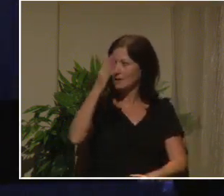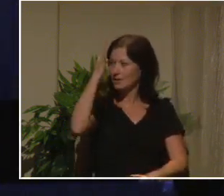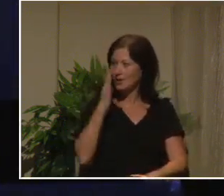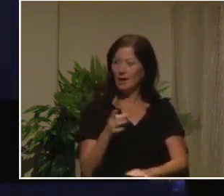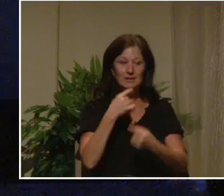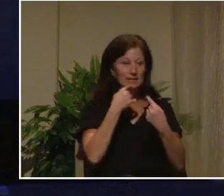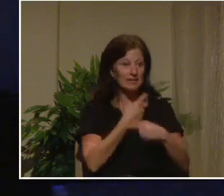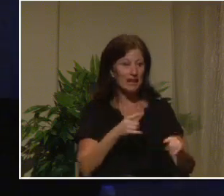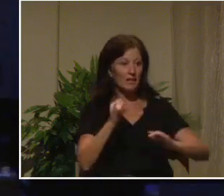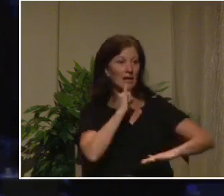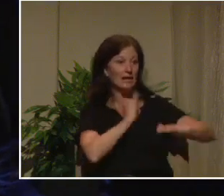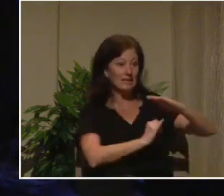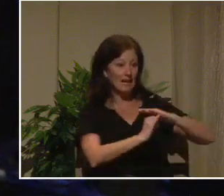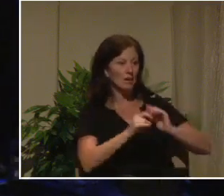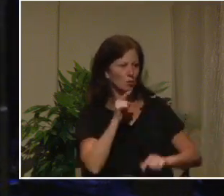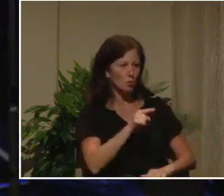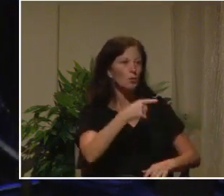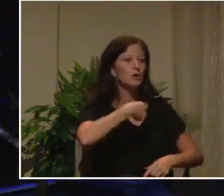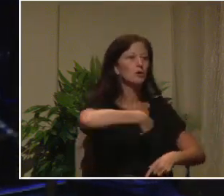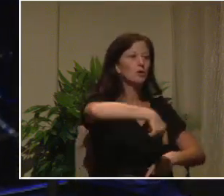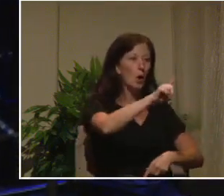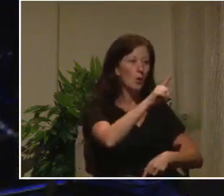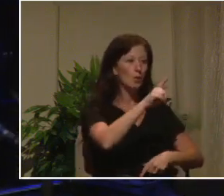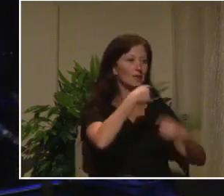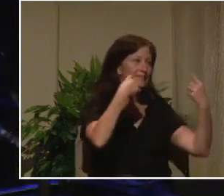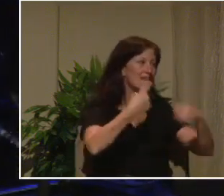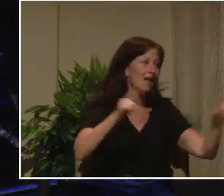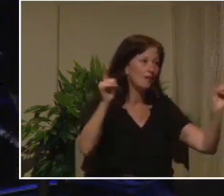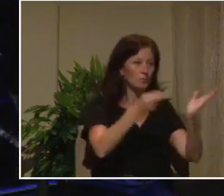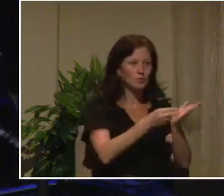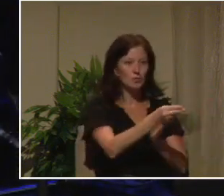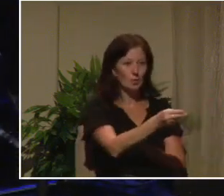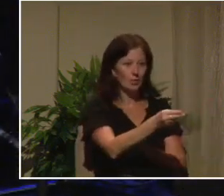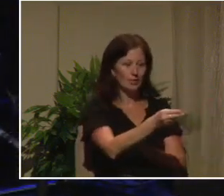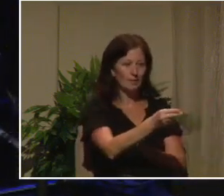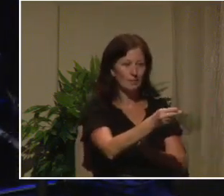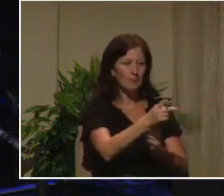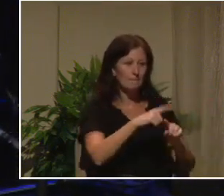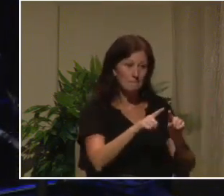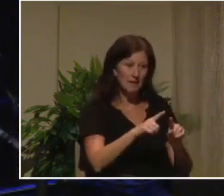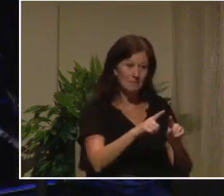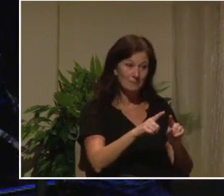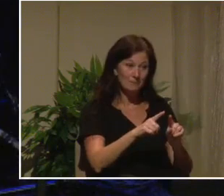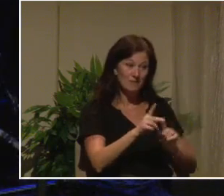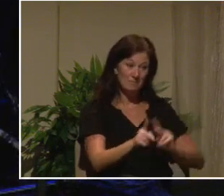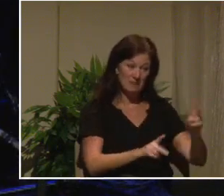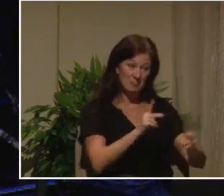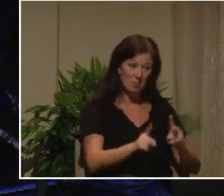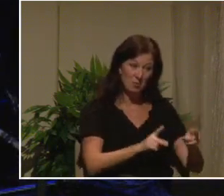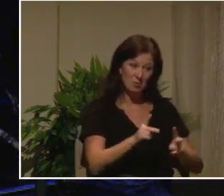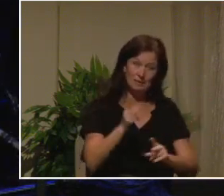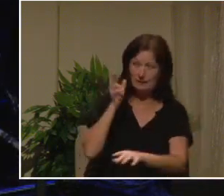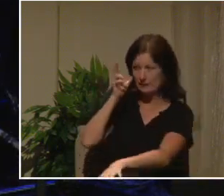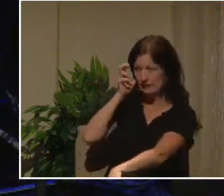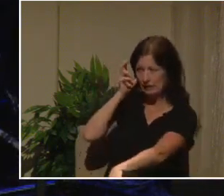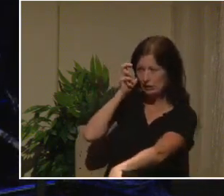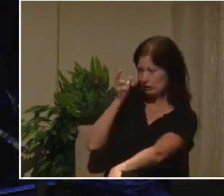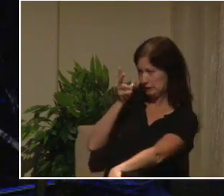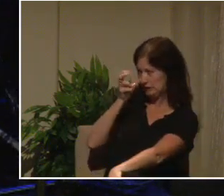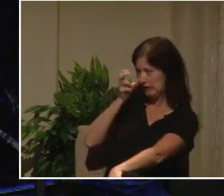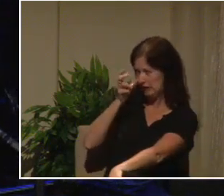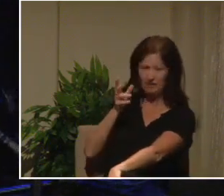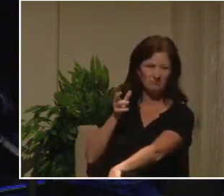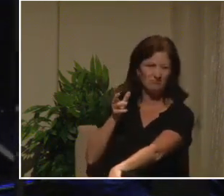going to go proclaim the truth, and the truth itself is going to harden my people because of the darkness of their heart." Now,